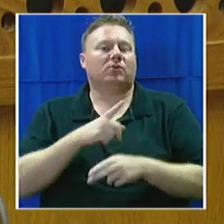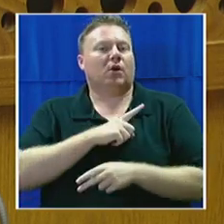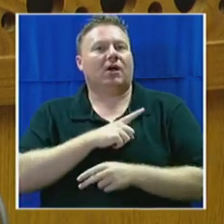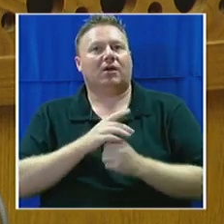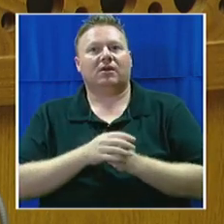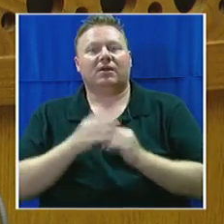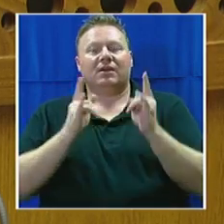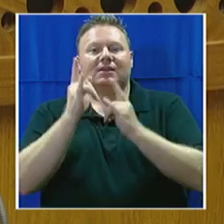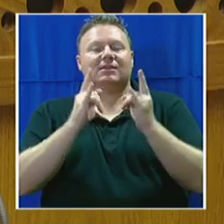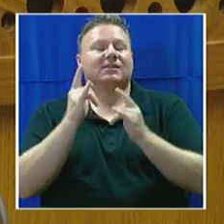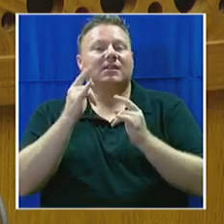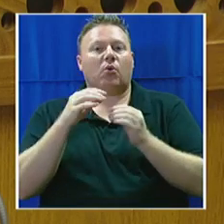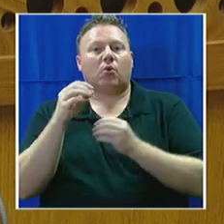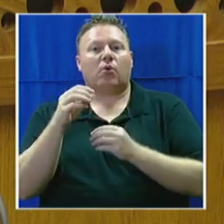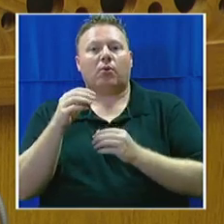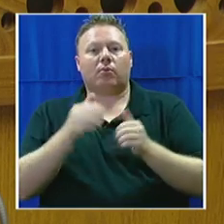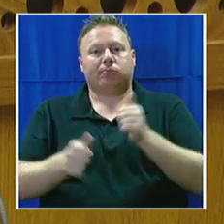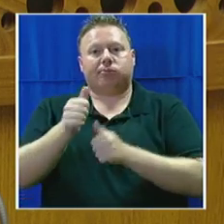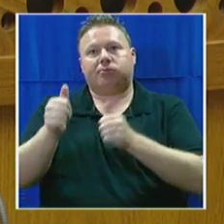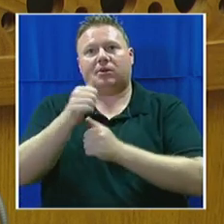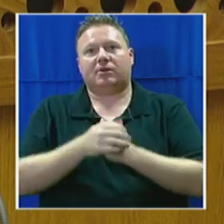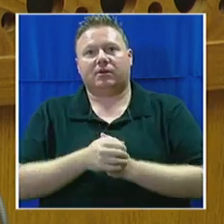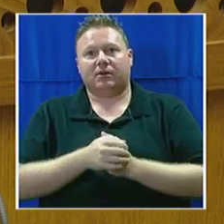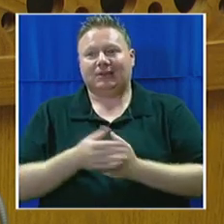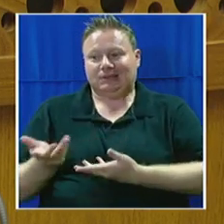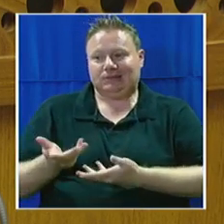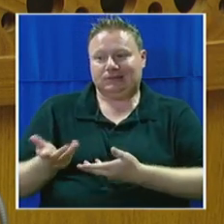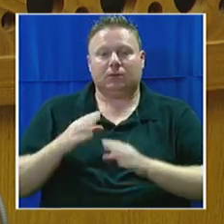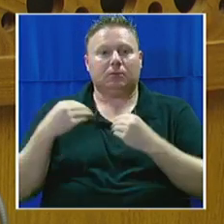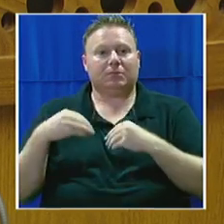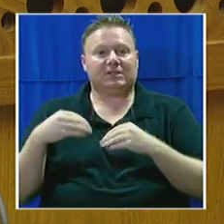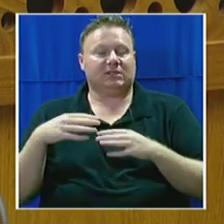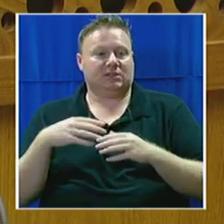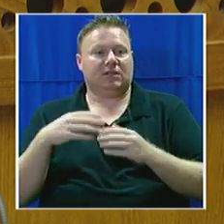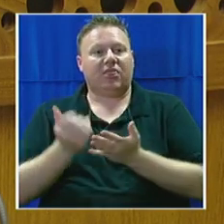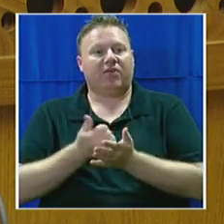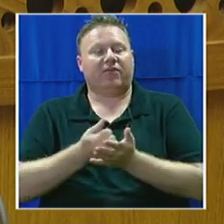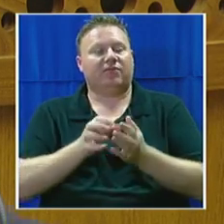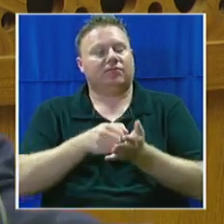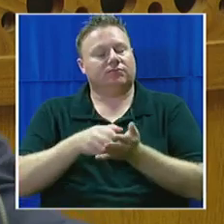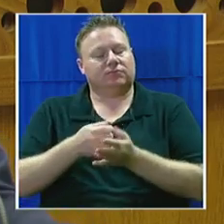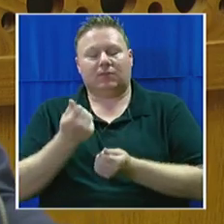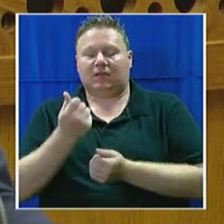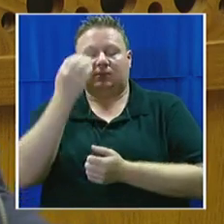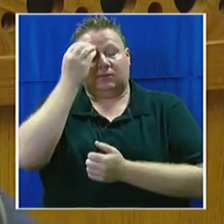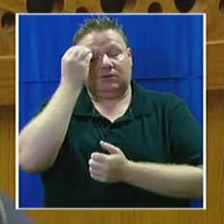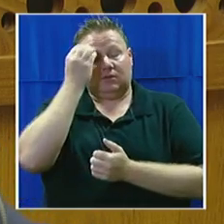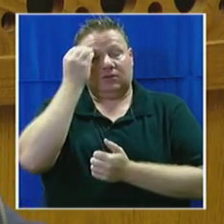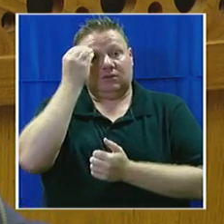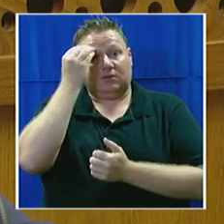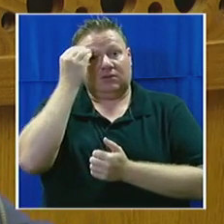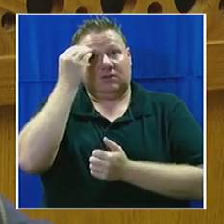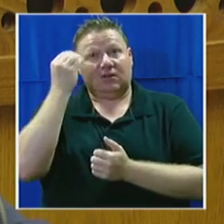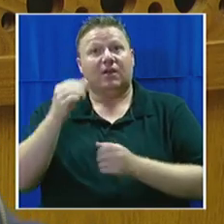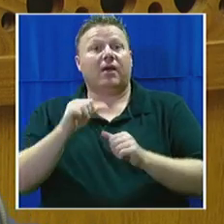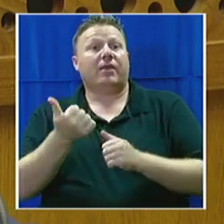city officials and politicians are colluding with business to steal our money. And while all this is happening, officials are receiving